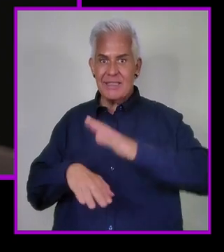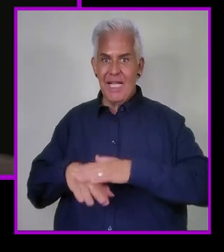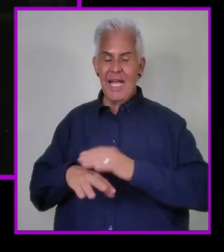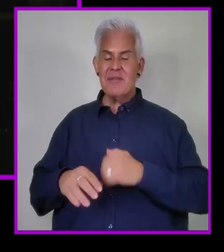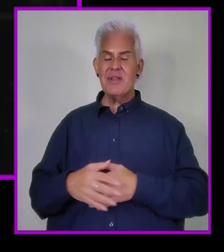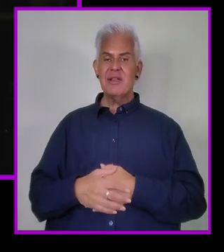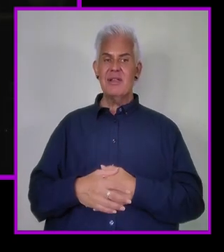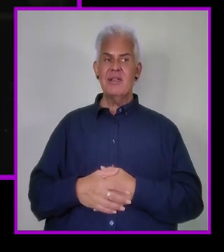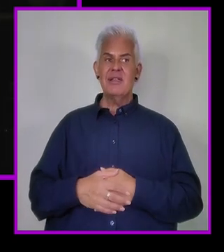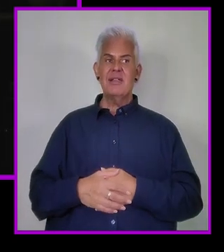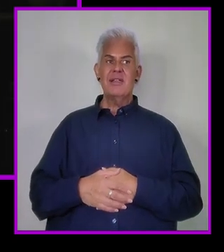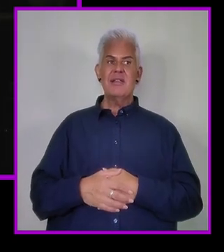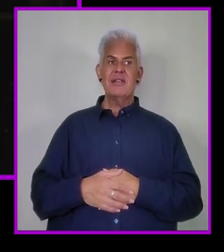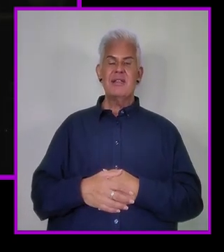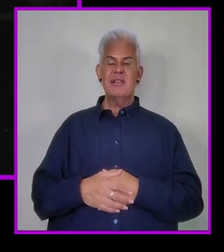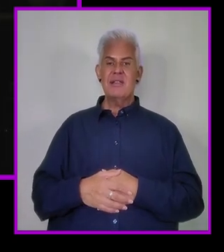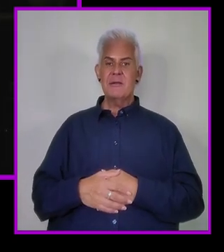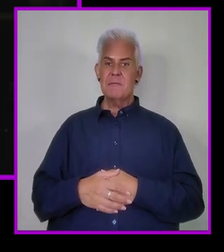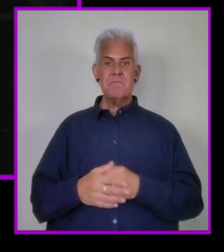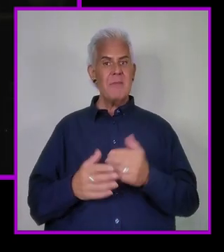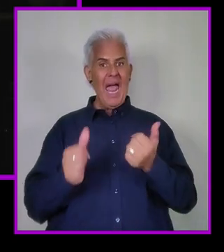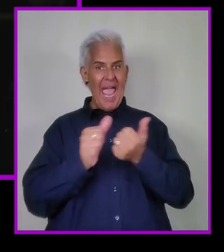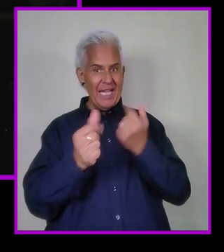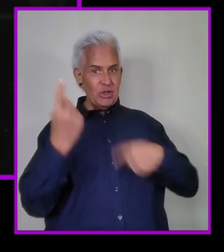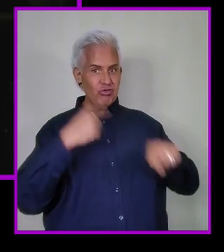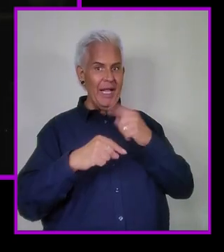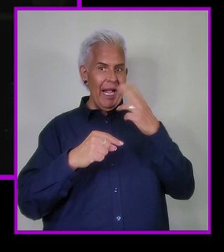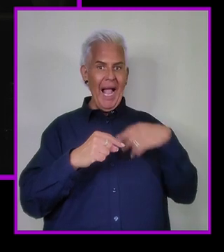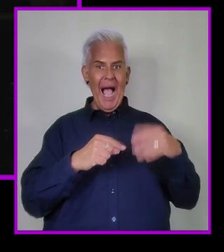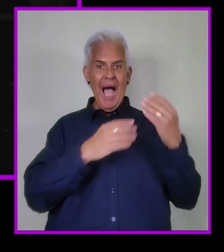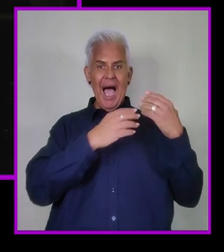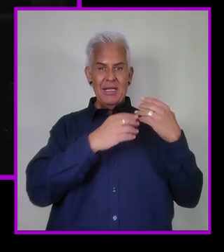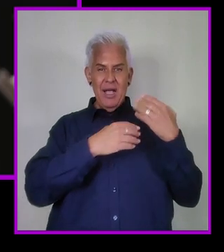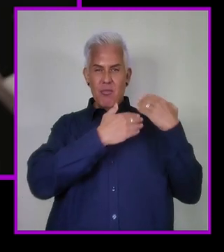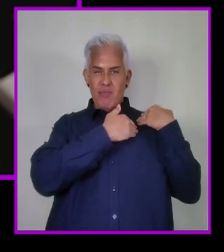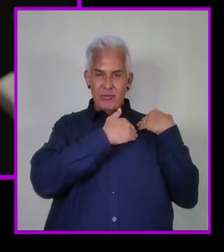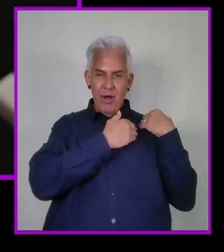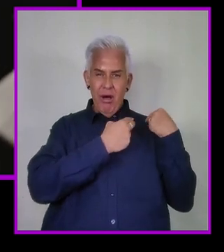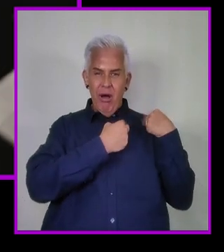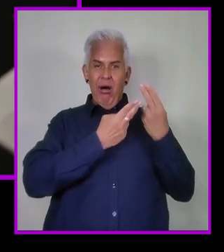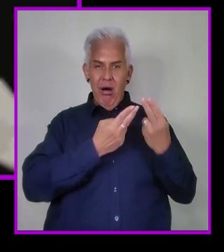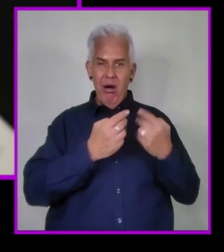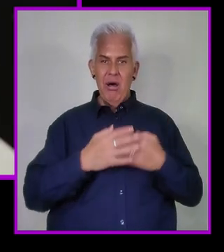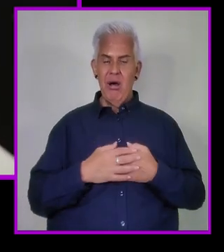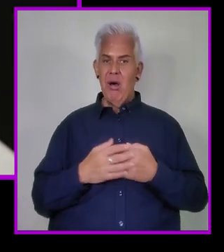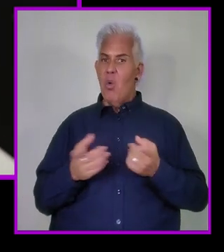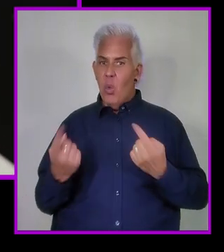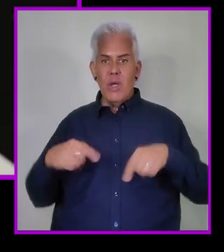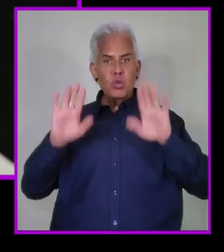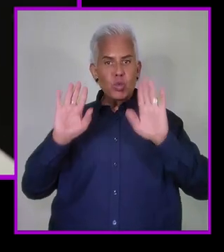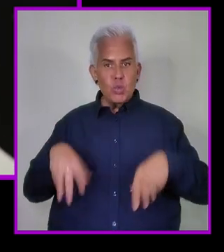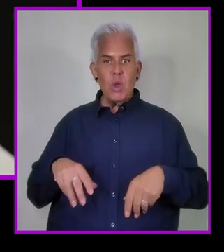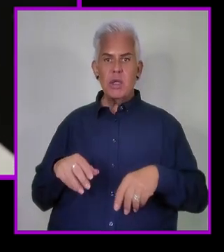think... Yeah, so I think if the industry could kind of take that pressure off a little bit, and also we shouldn't also